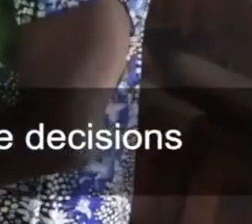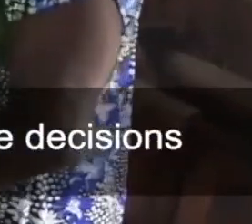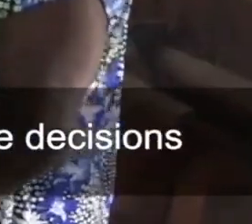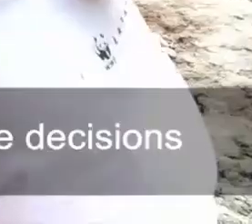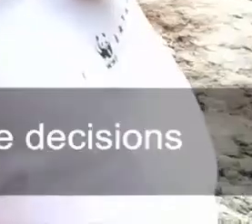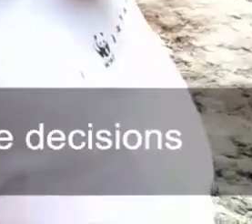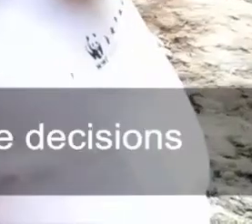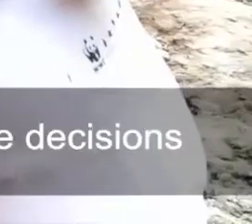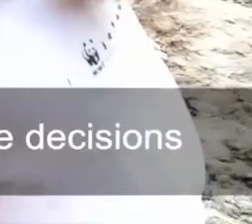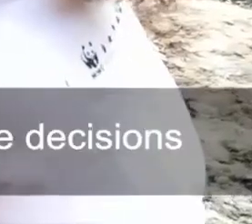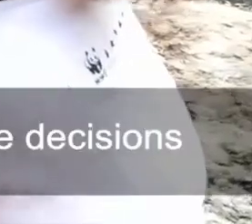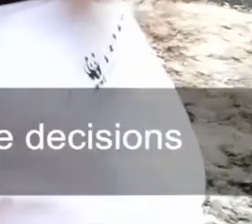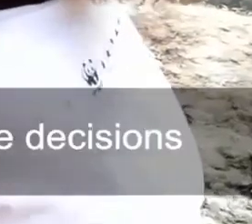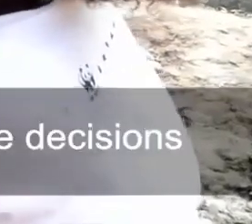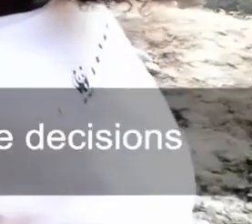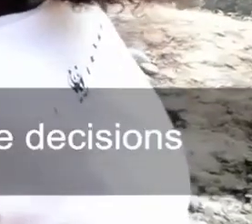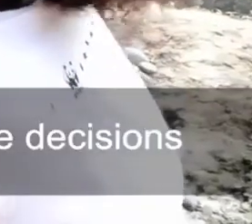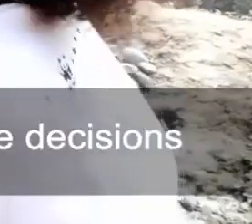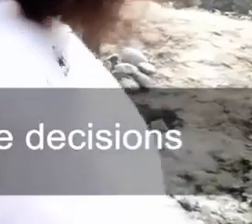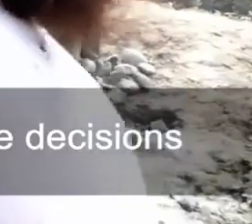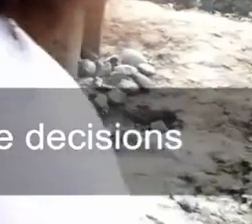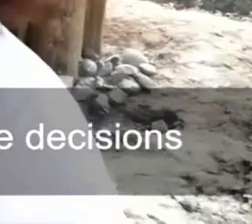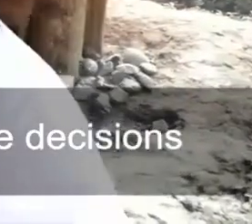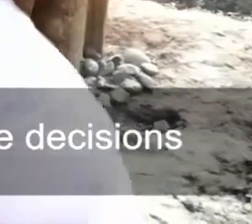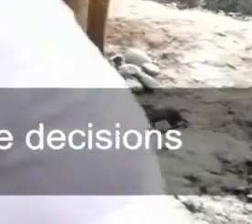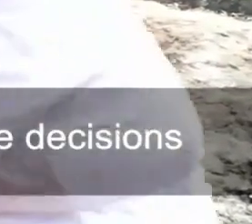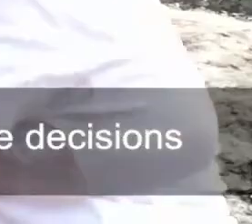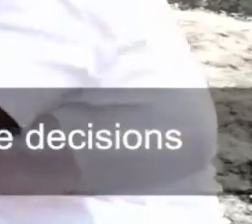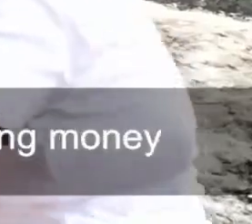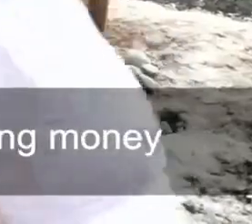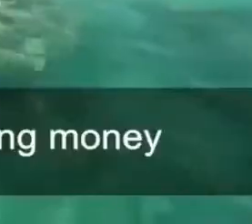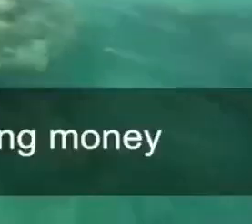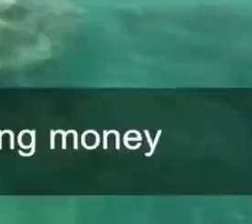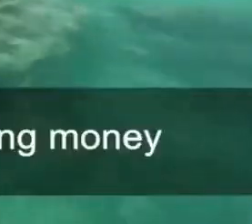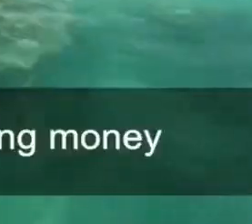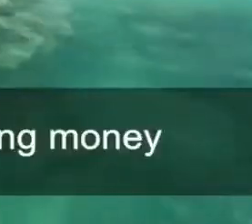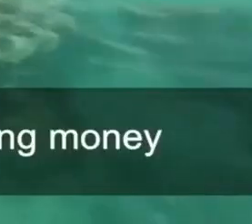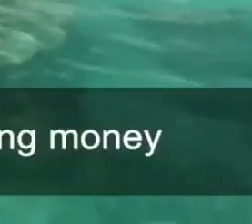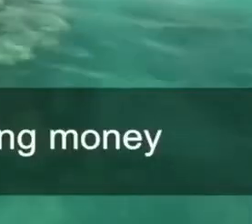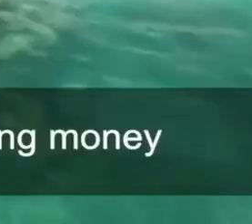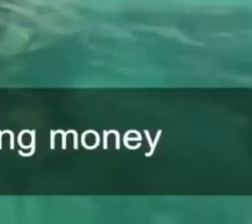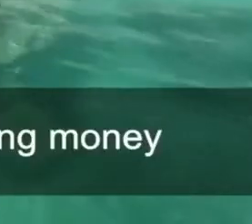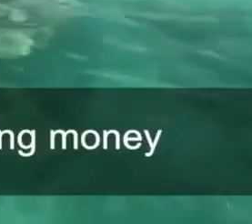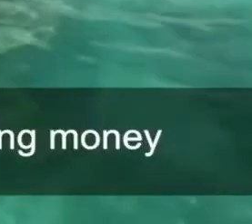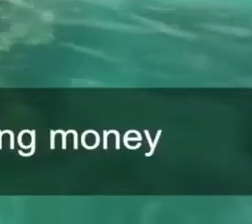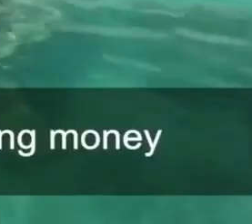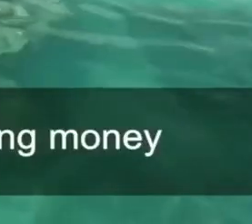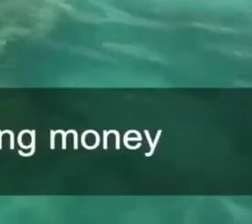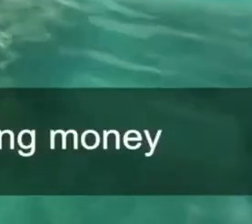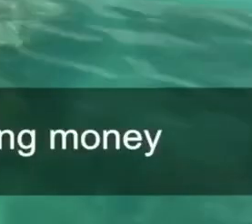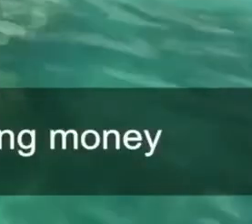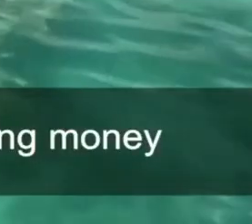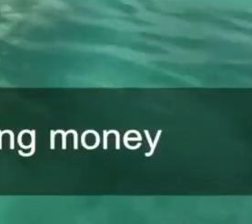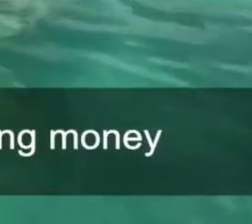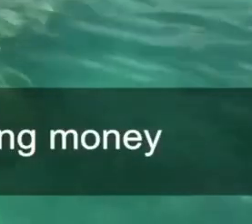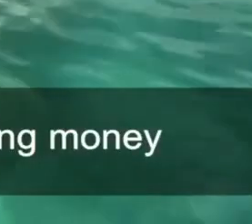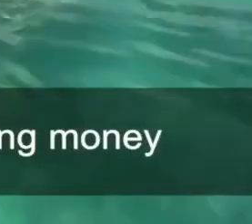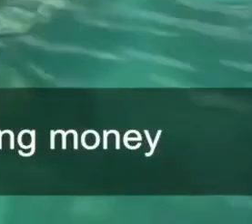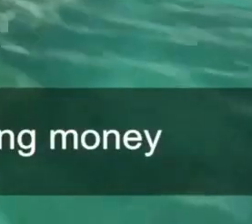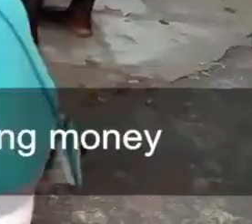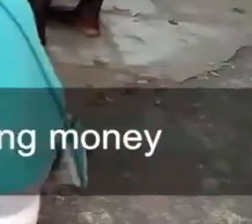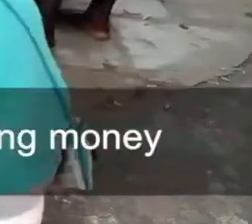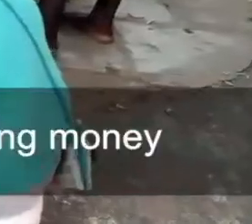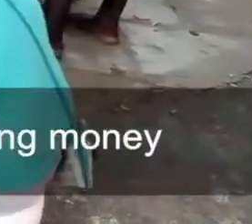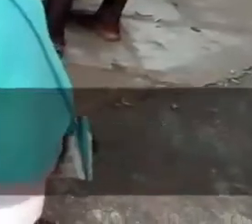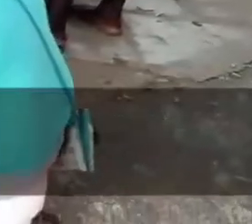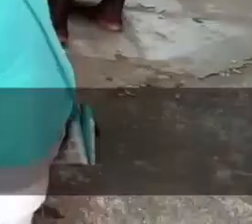they say, oh, we can be in the meeting, we can make decisions. And most of the women express that now we understand that